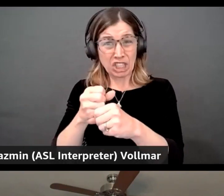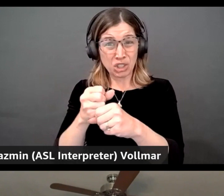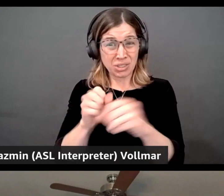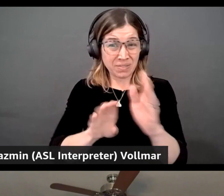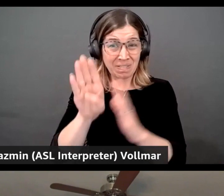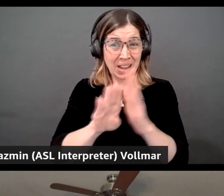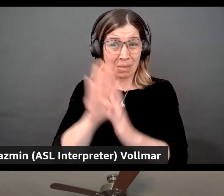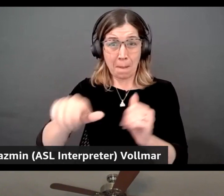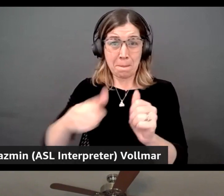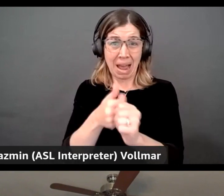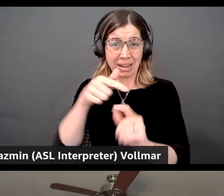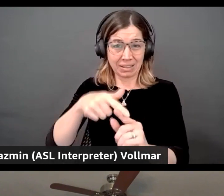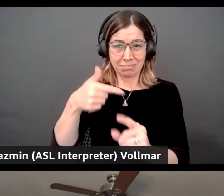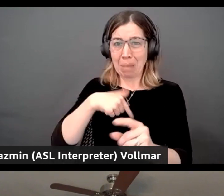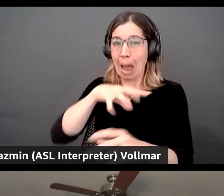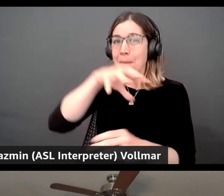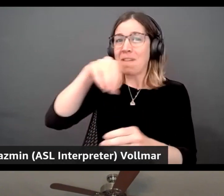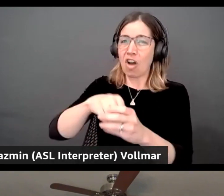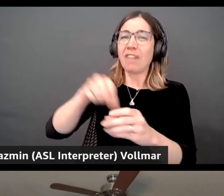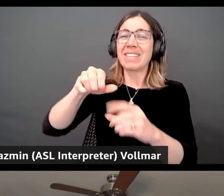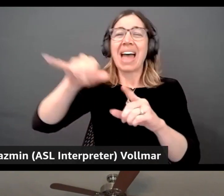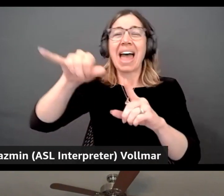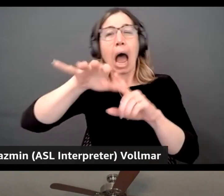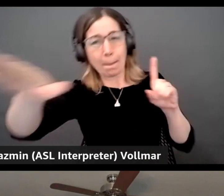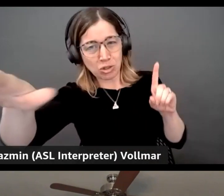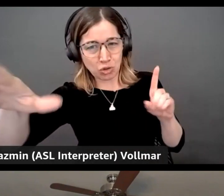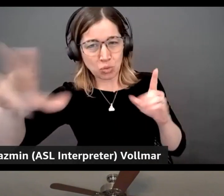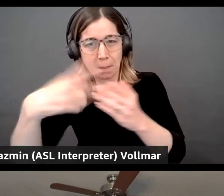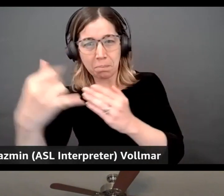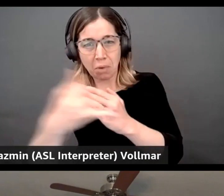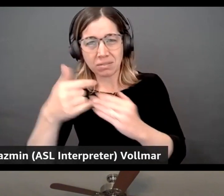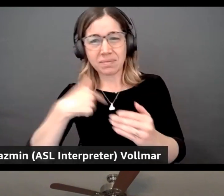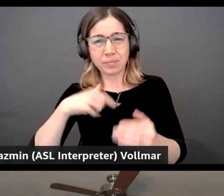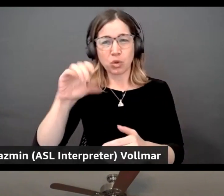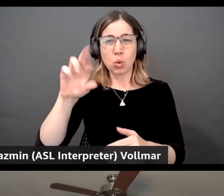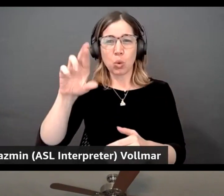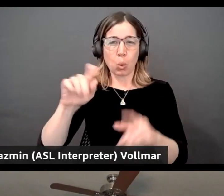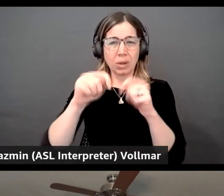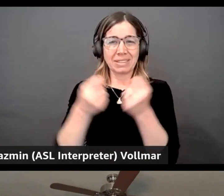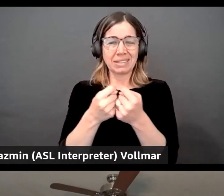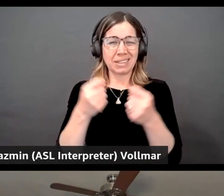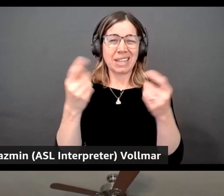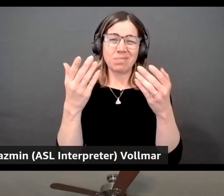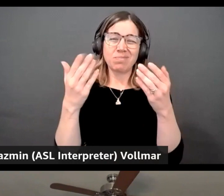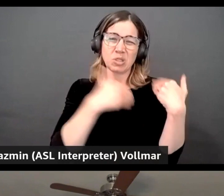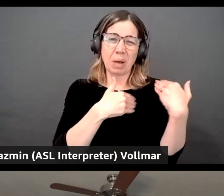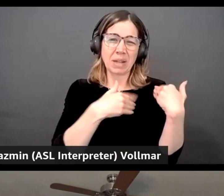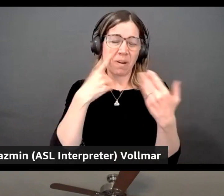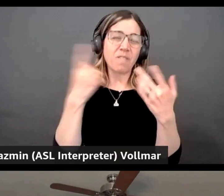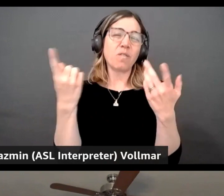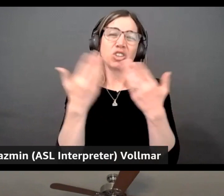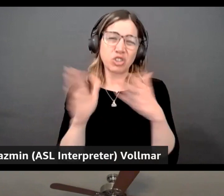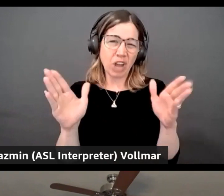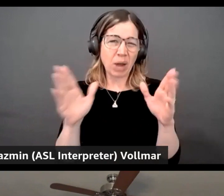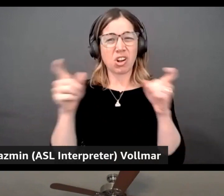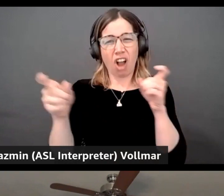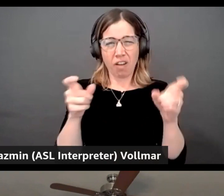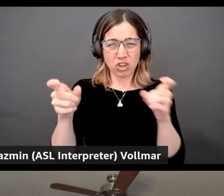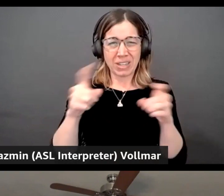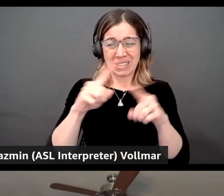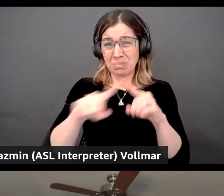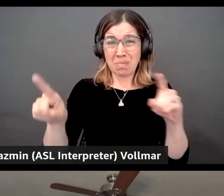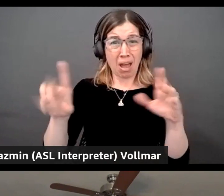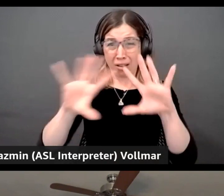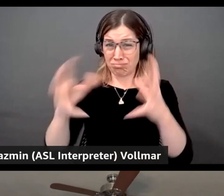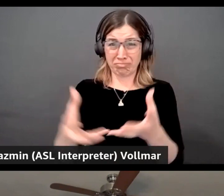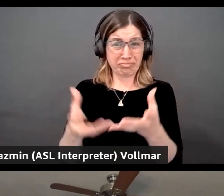actually involved in the upstream project. I'm on the core team, which is responsible for general governance, but really, there's a whole community of developers just working